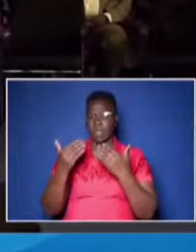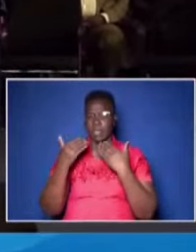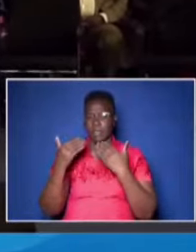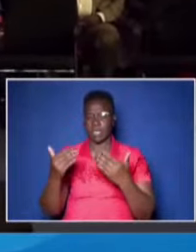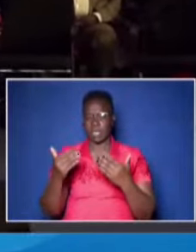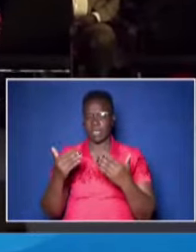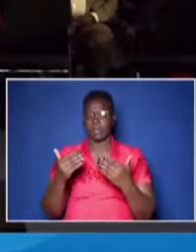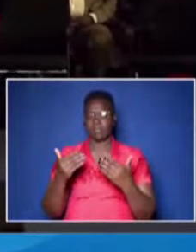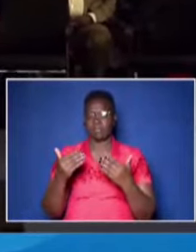our Pres